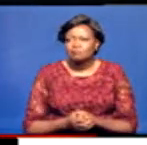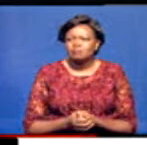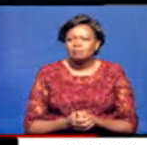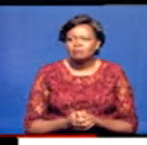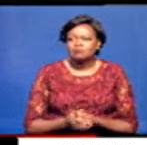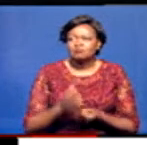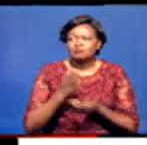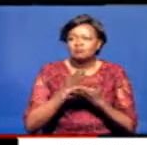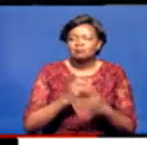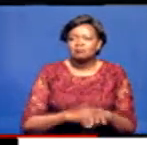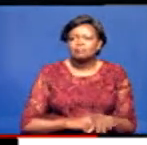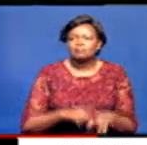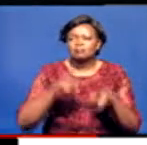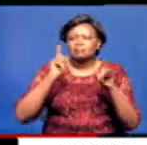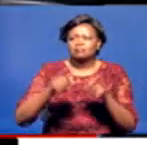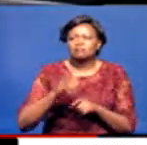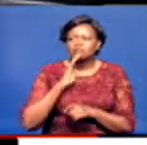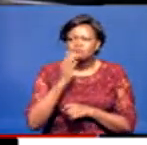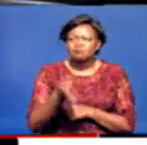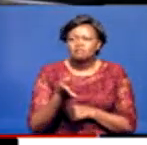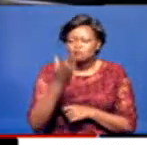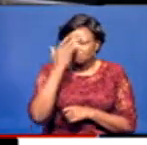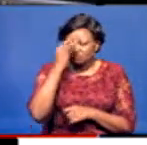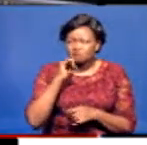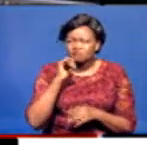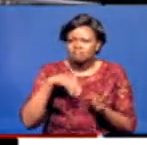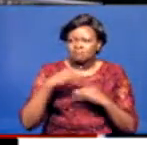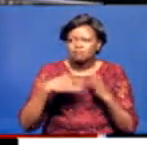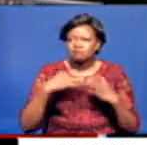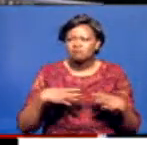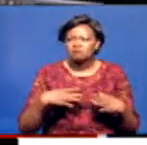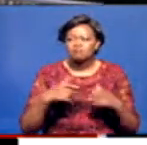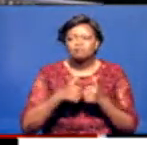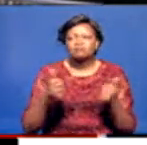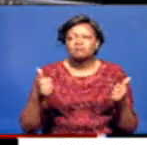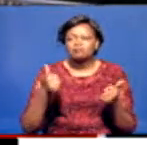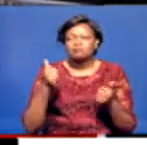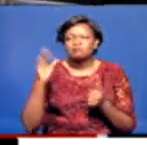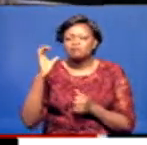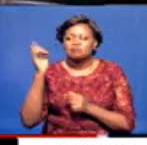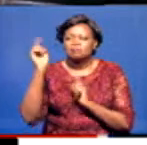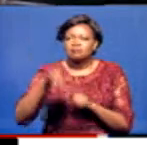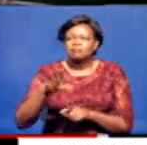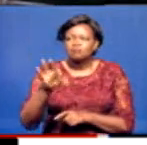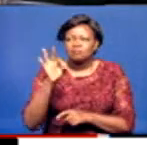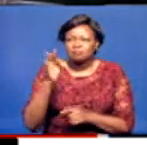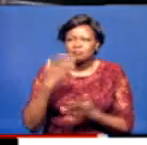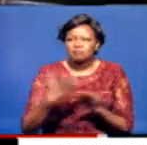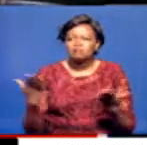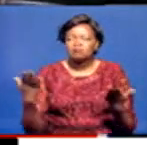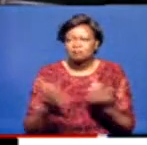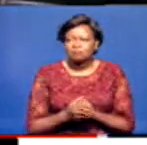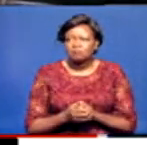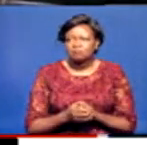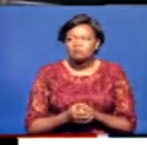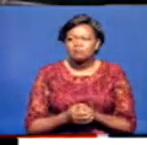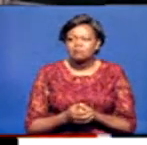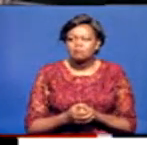unapata, you must be there. Because si watu wote wanajituma. Maybe client alikuja akachagua a certain fabric,